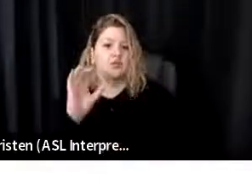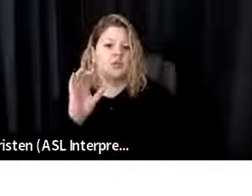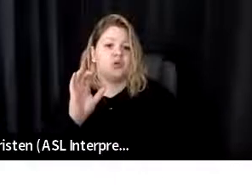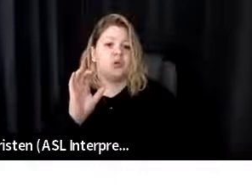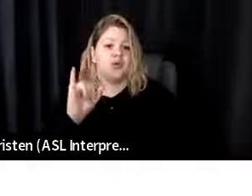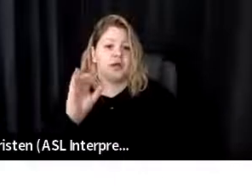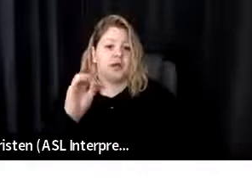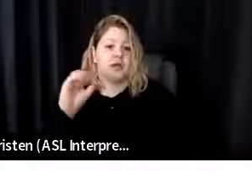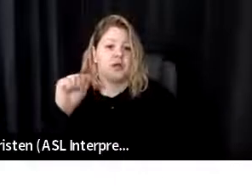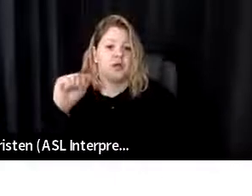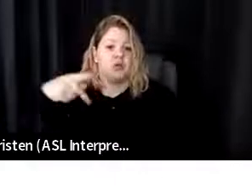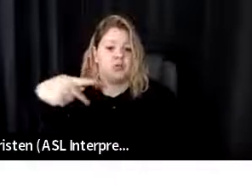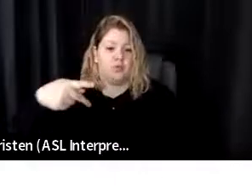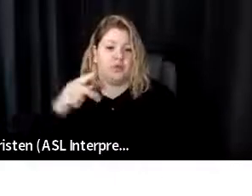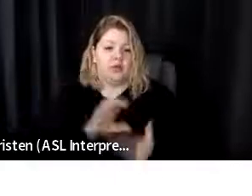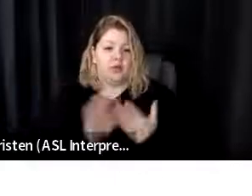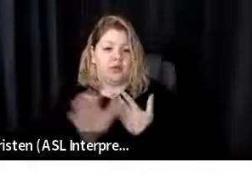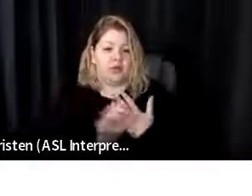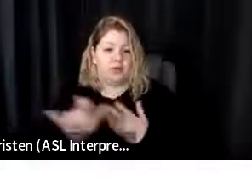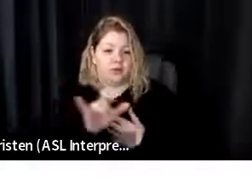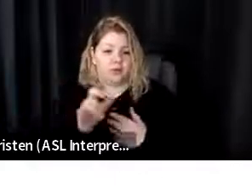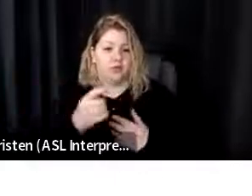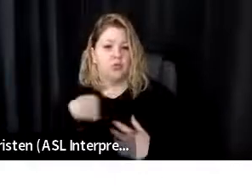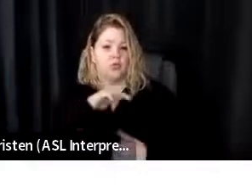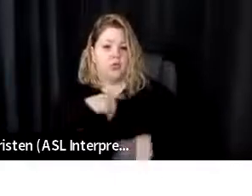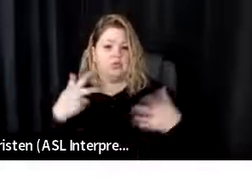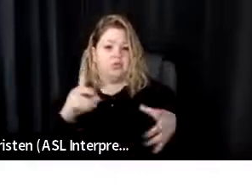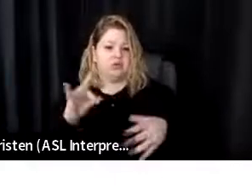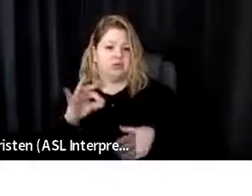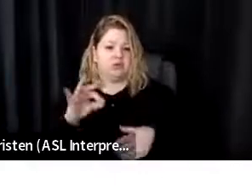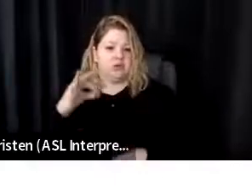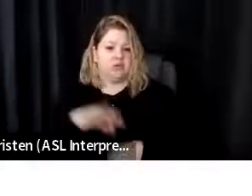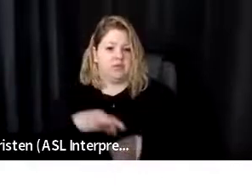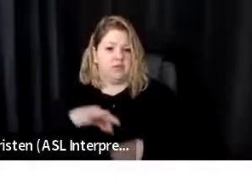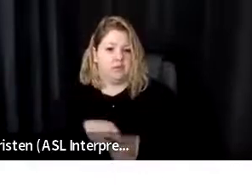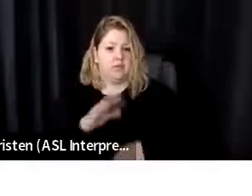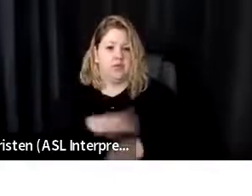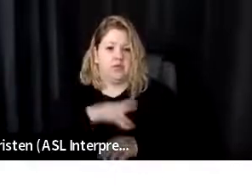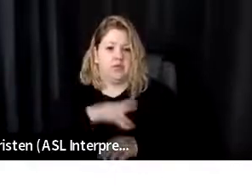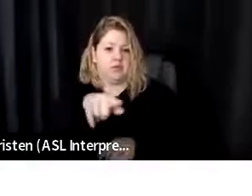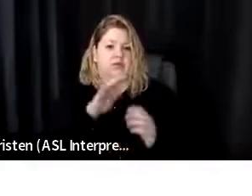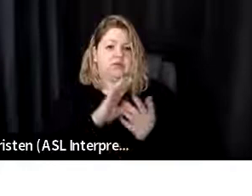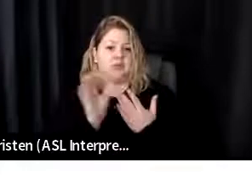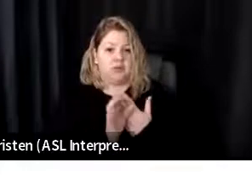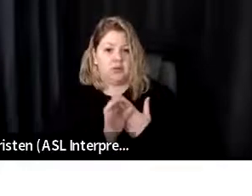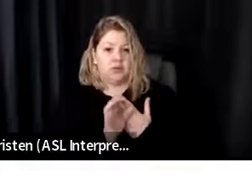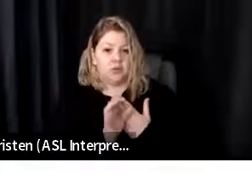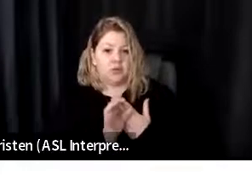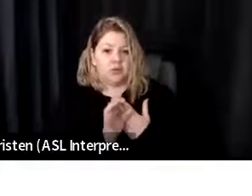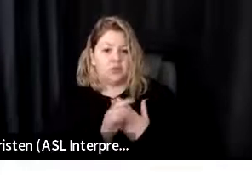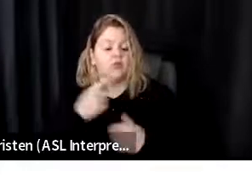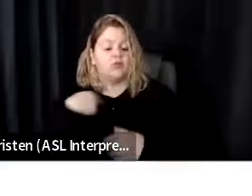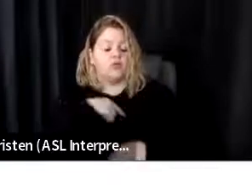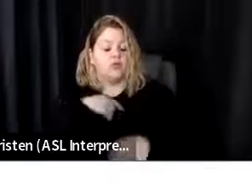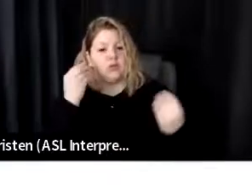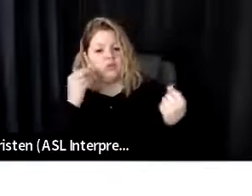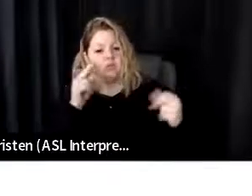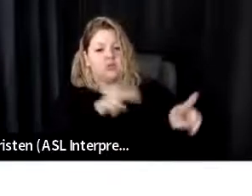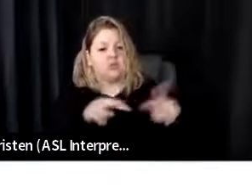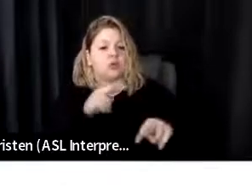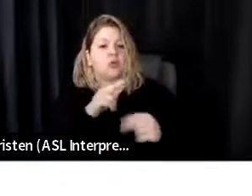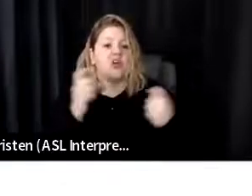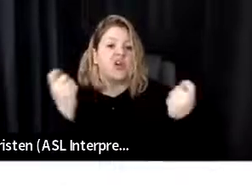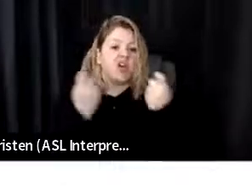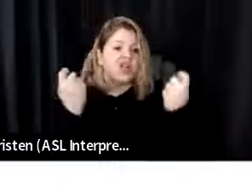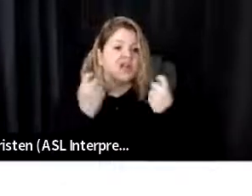by the OPAT Commission. We took into account any holidays or